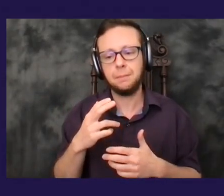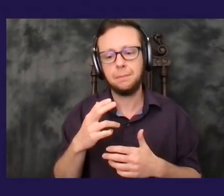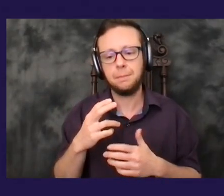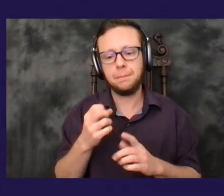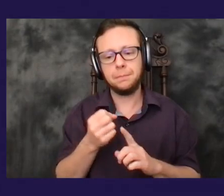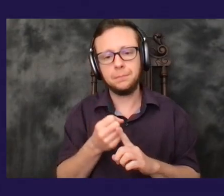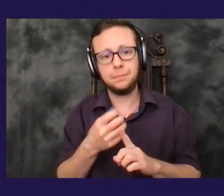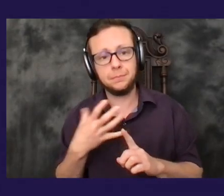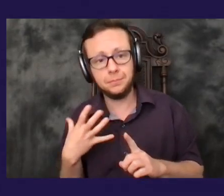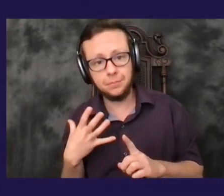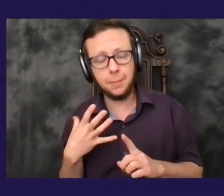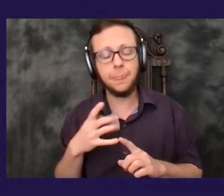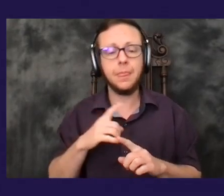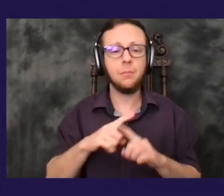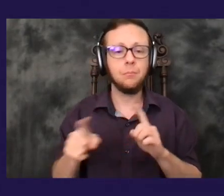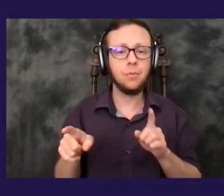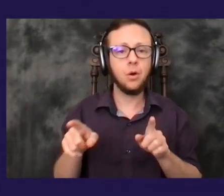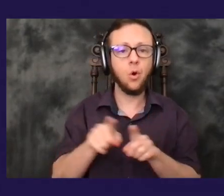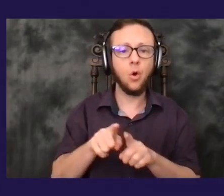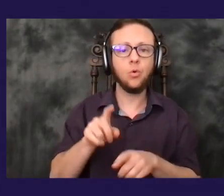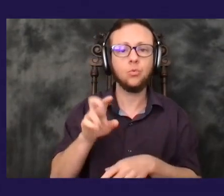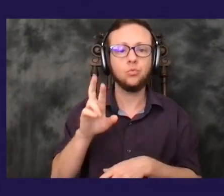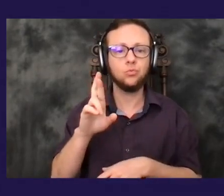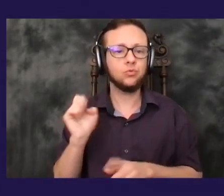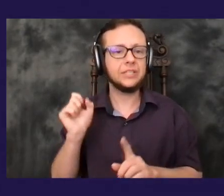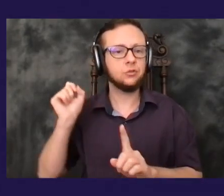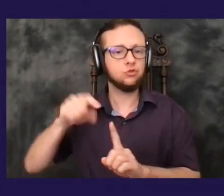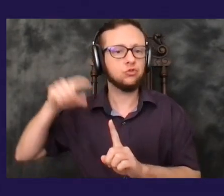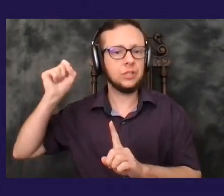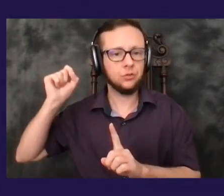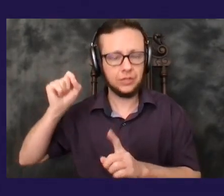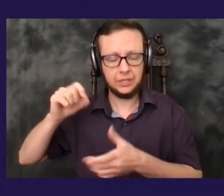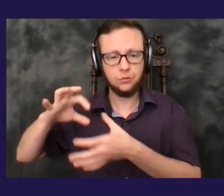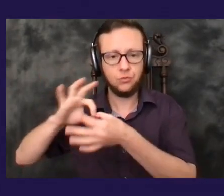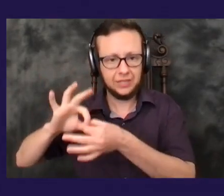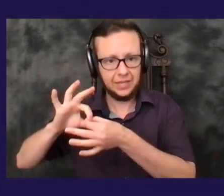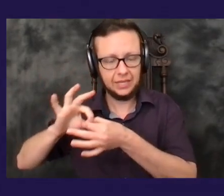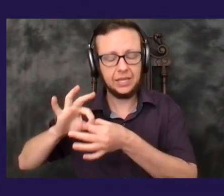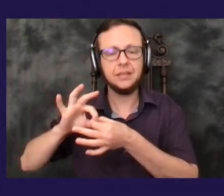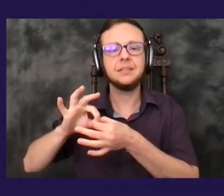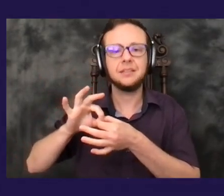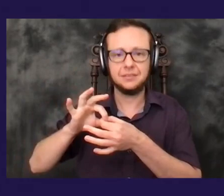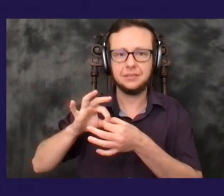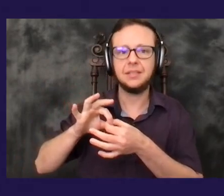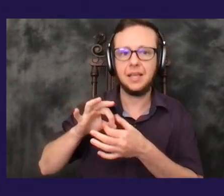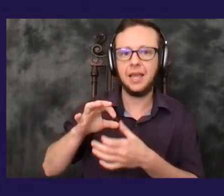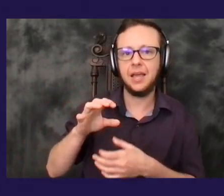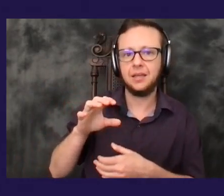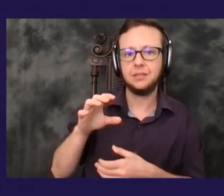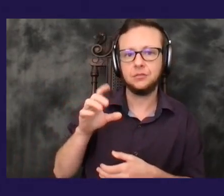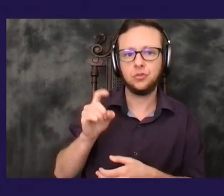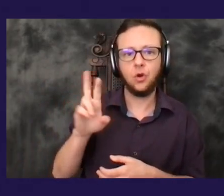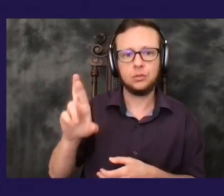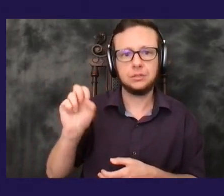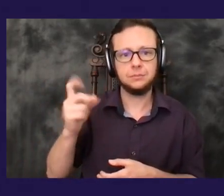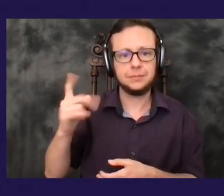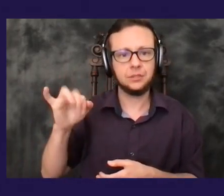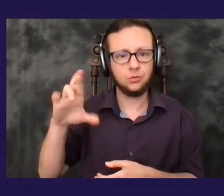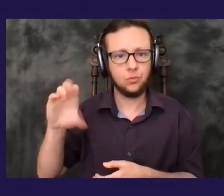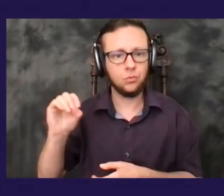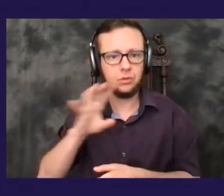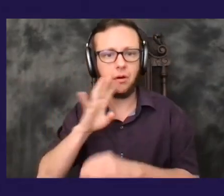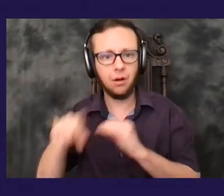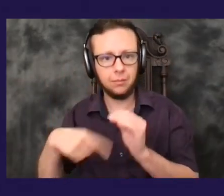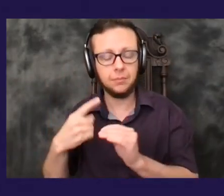also re-triggering those relationships that Dr. Shapiro talked about. You have to understand that